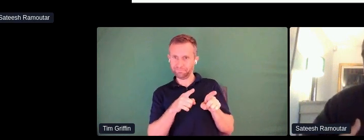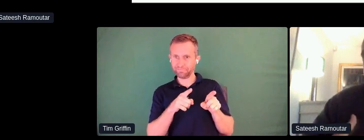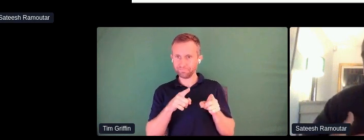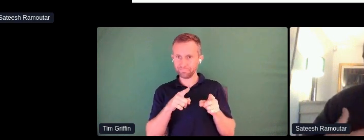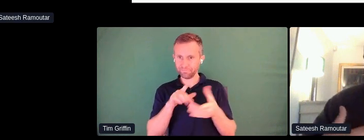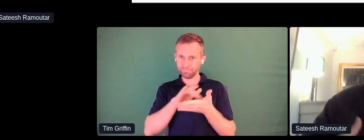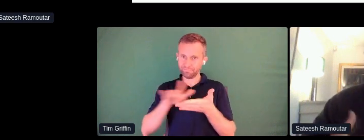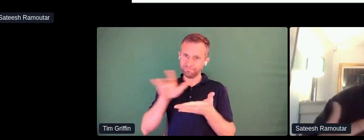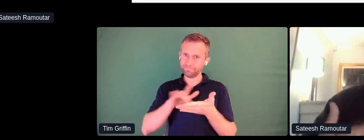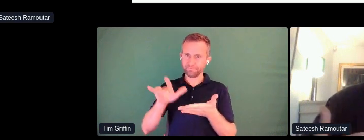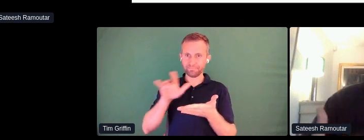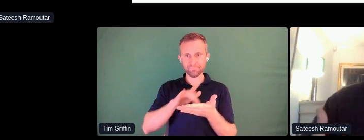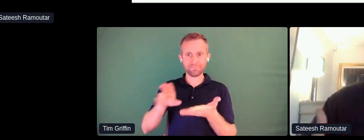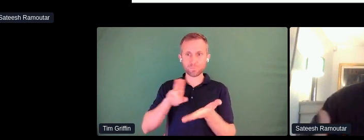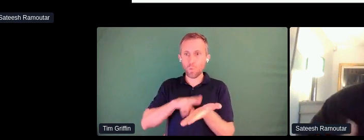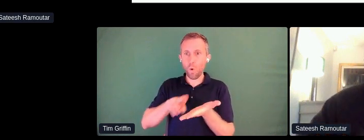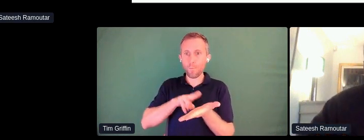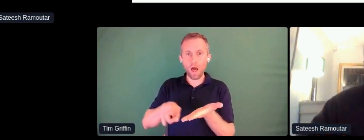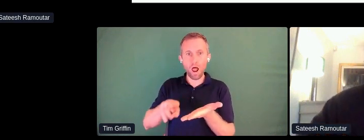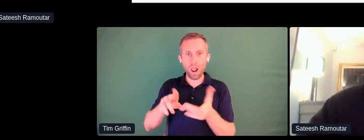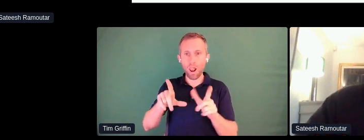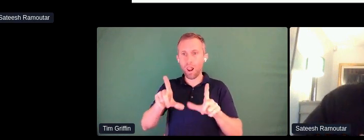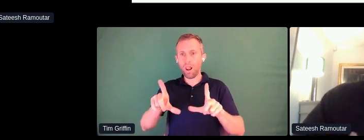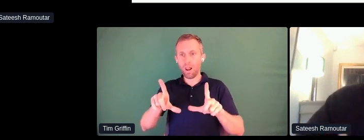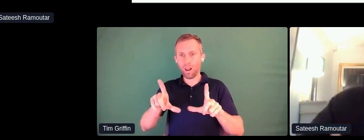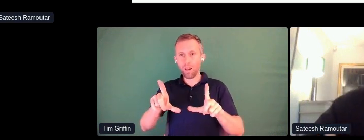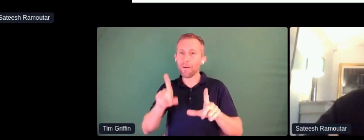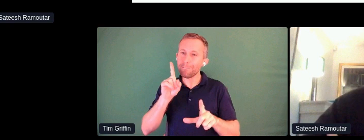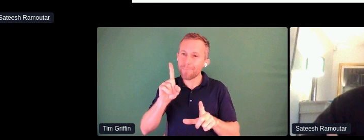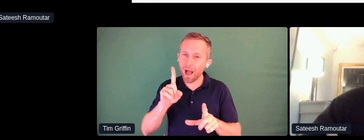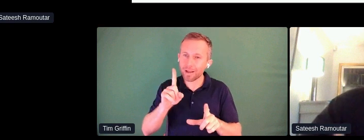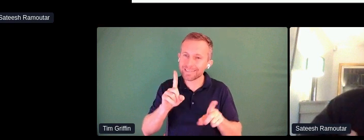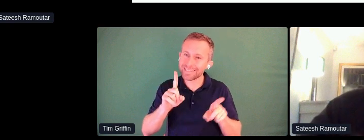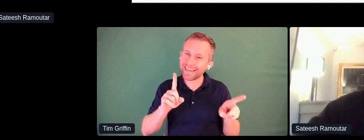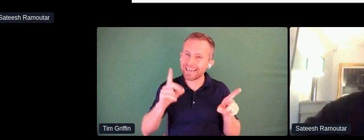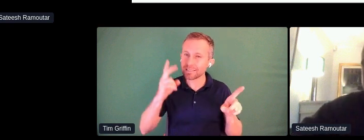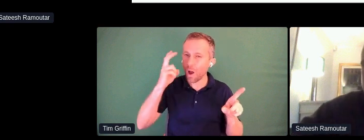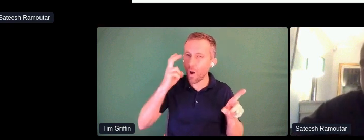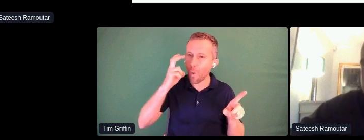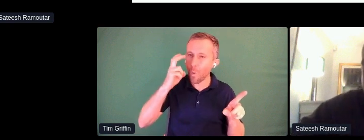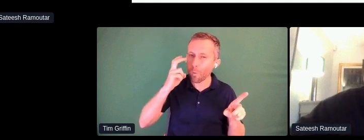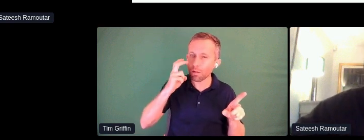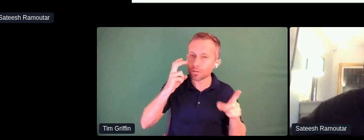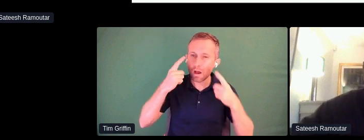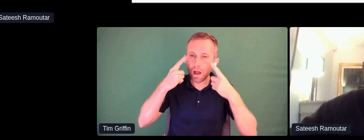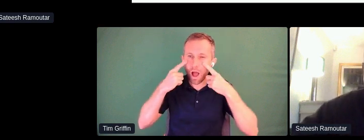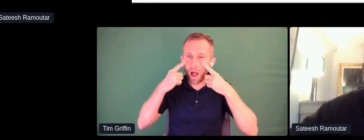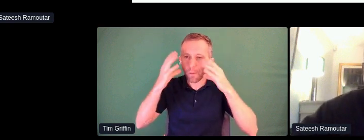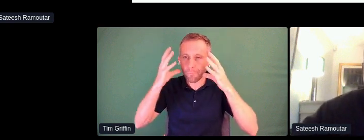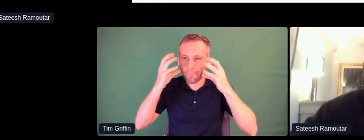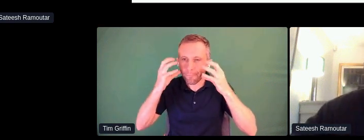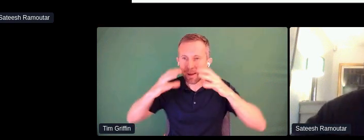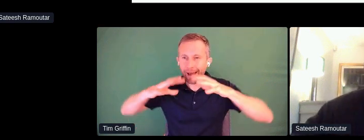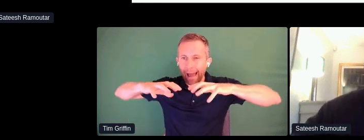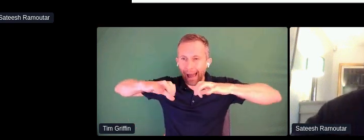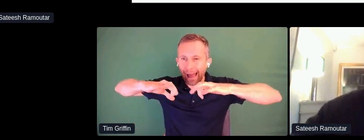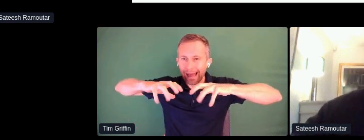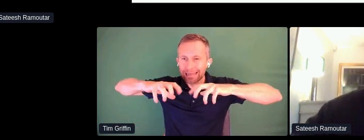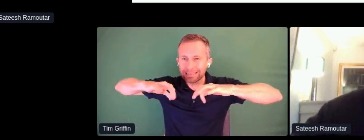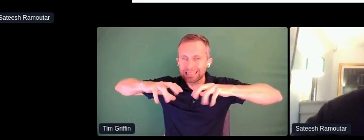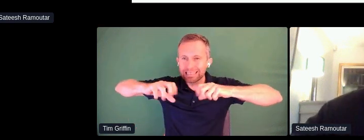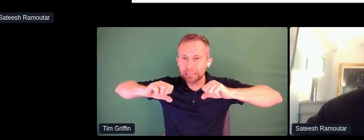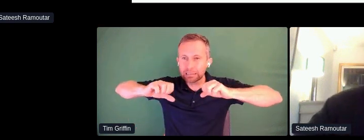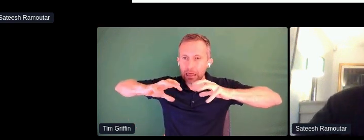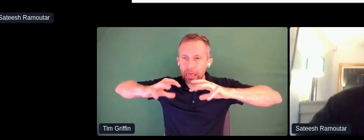is just with a little bit of regular creeping age and very sort of slight visual and dexterity issues, Jerry's starting to struggle